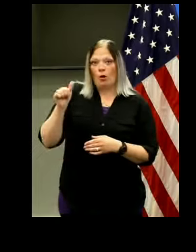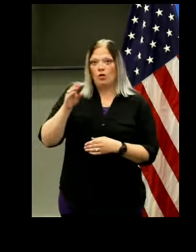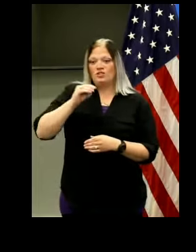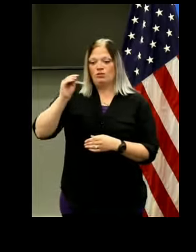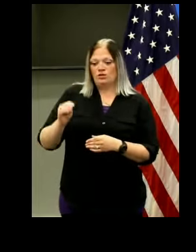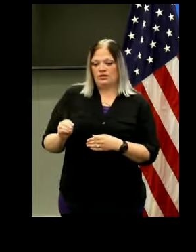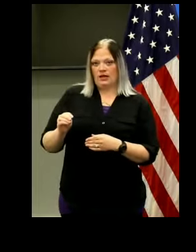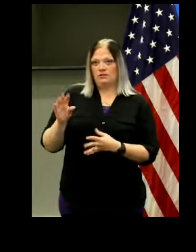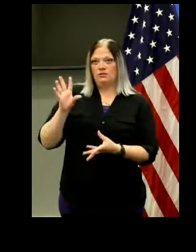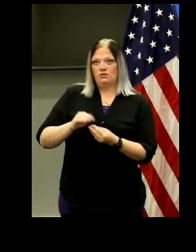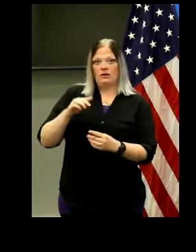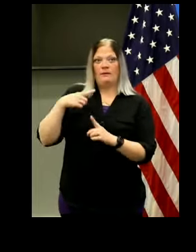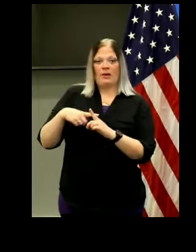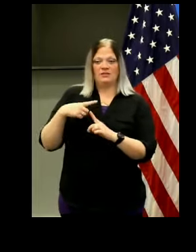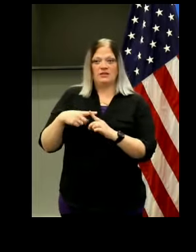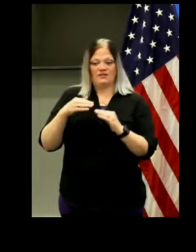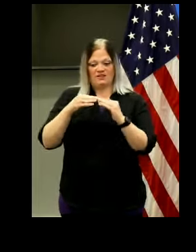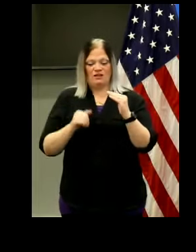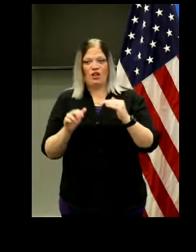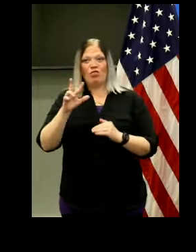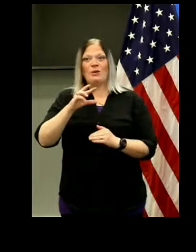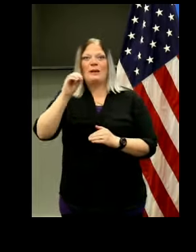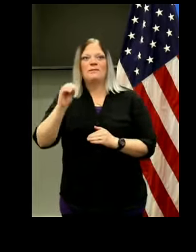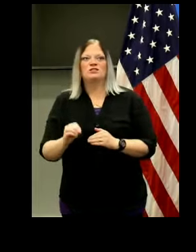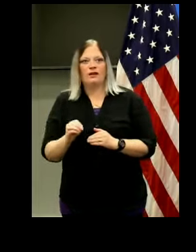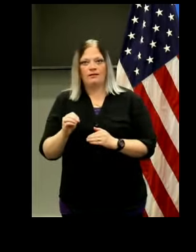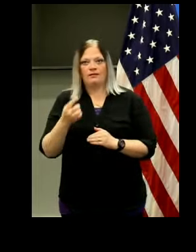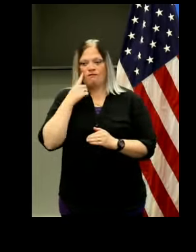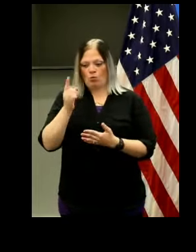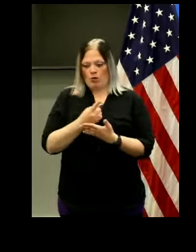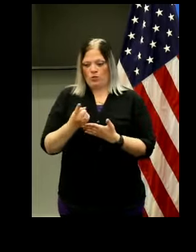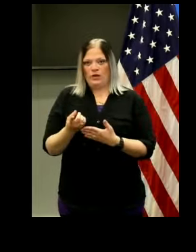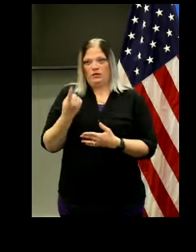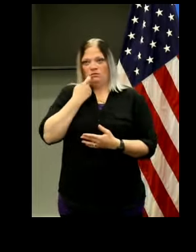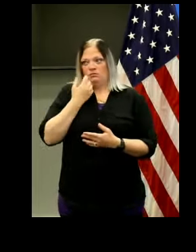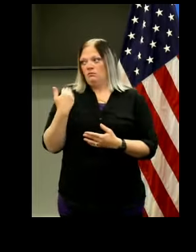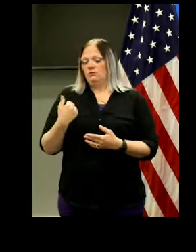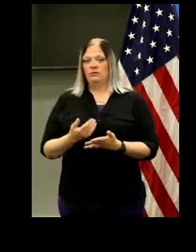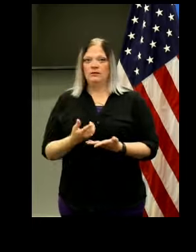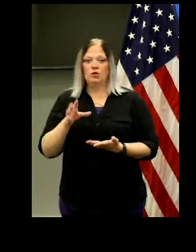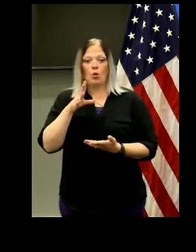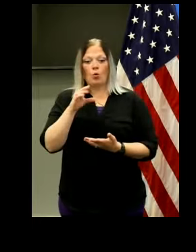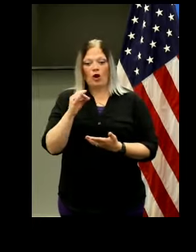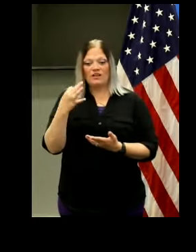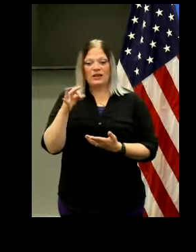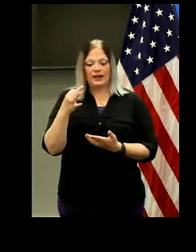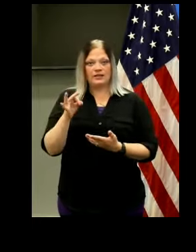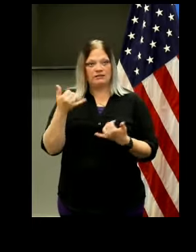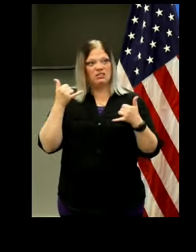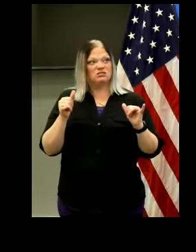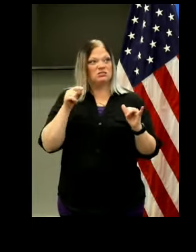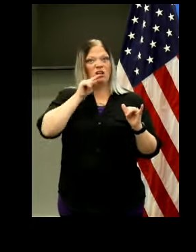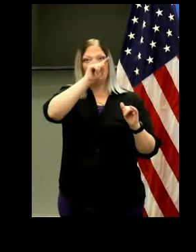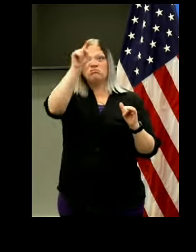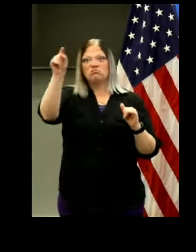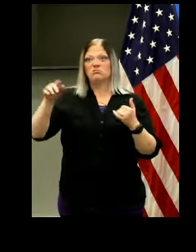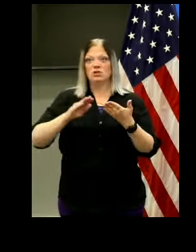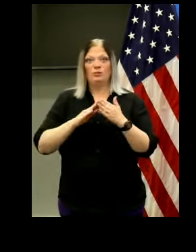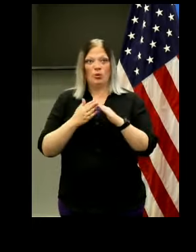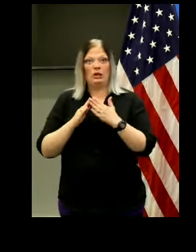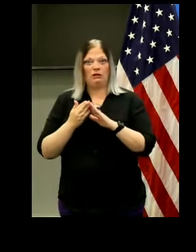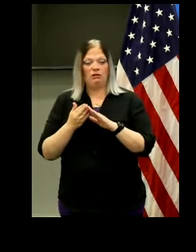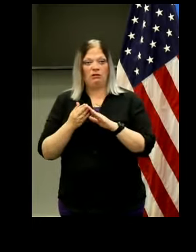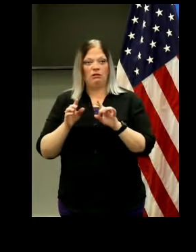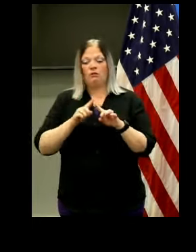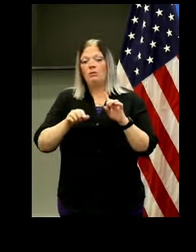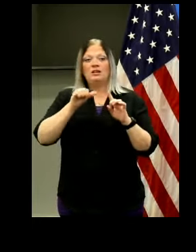positive cases. It's actually below 3% now for just last week alone. So COVID-19 is still out in the community. It's